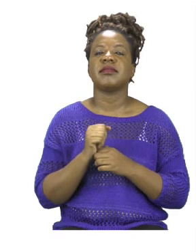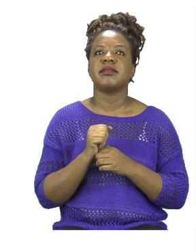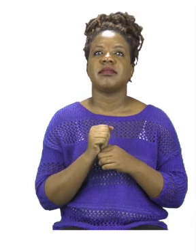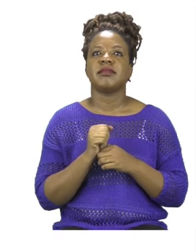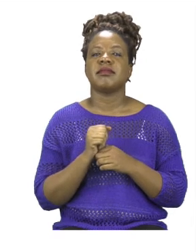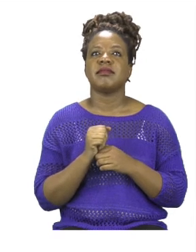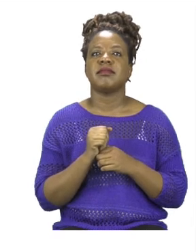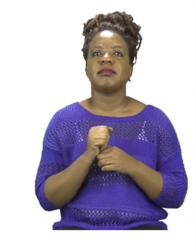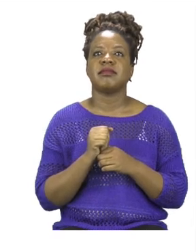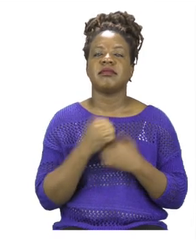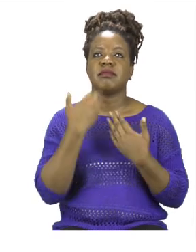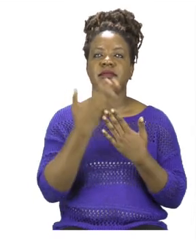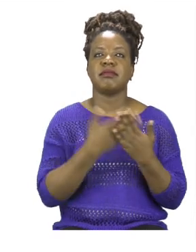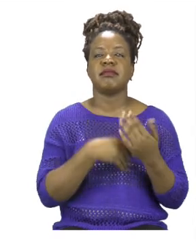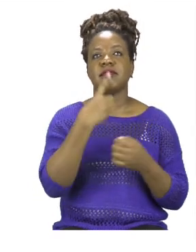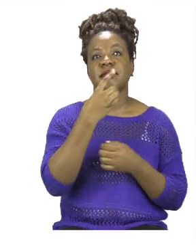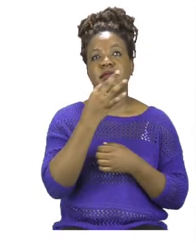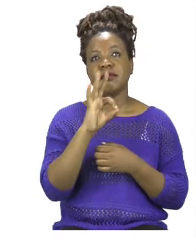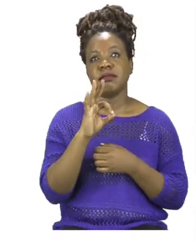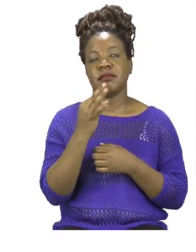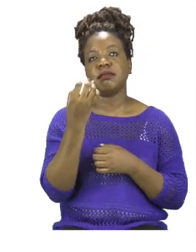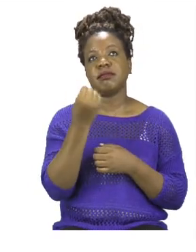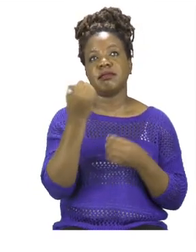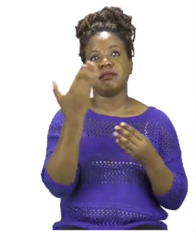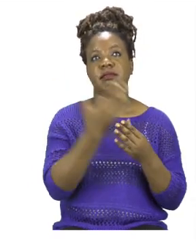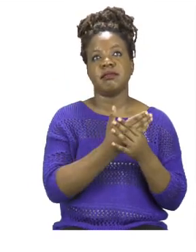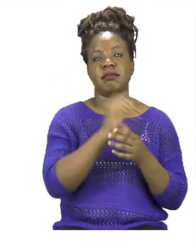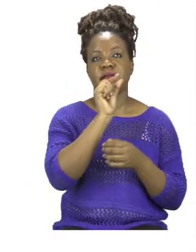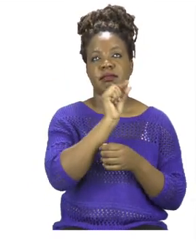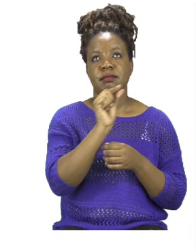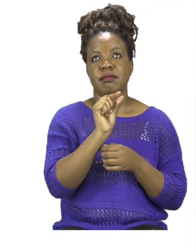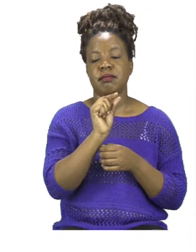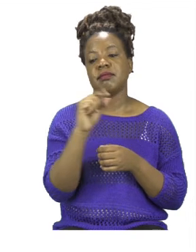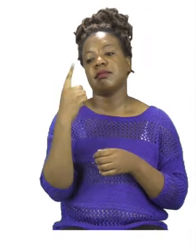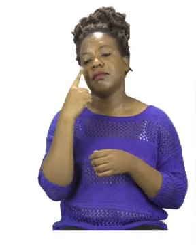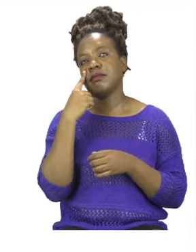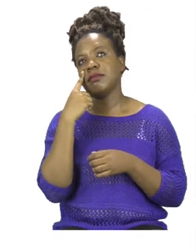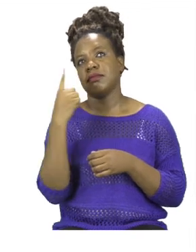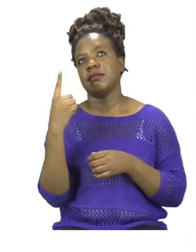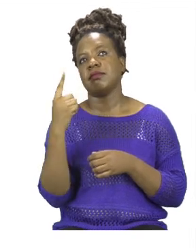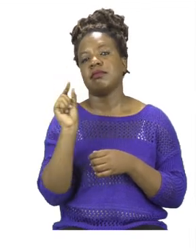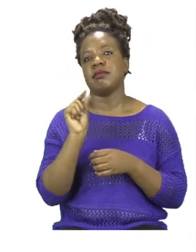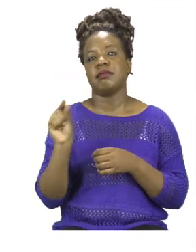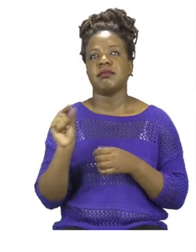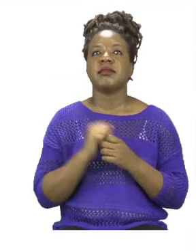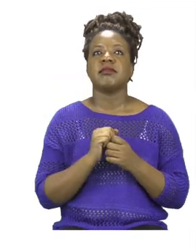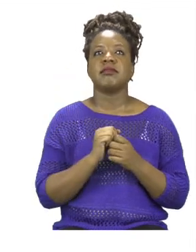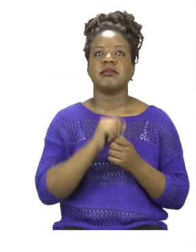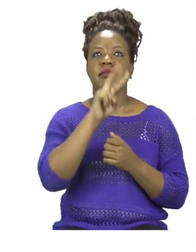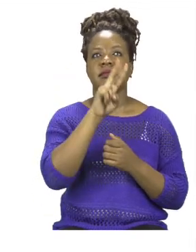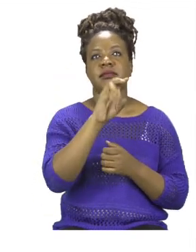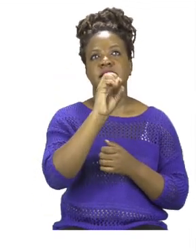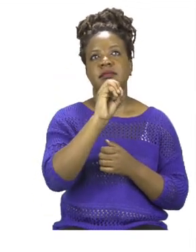page 19, we are going to be doing our vocabulary words and our sight words. The vocabulary words